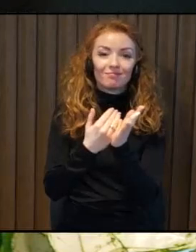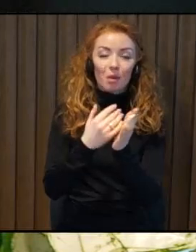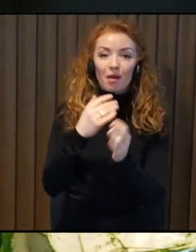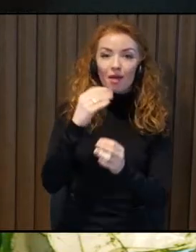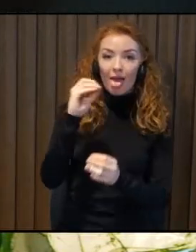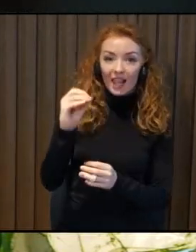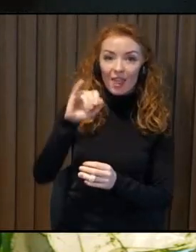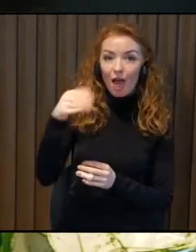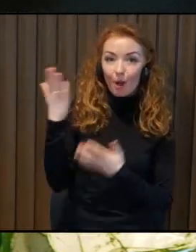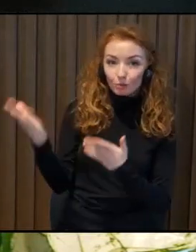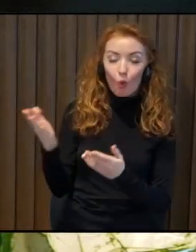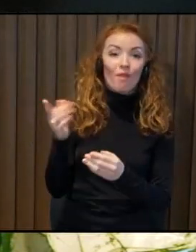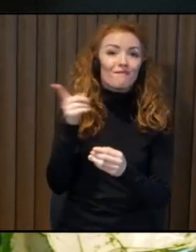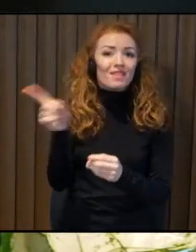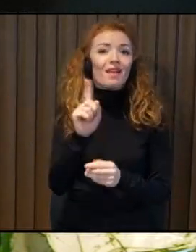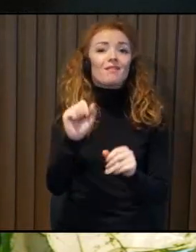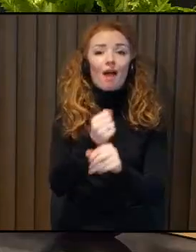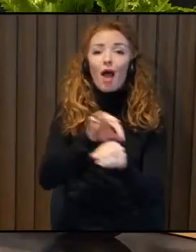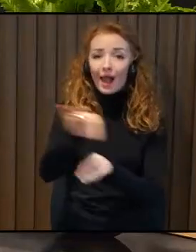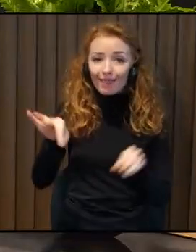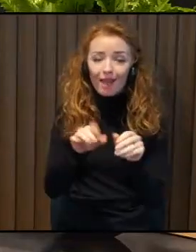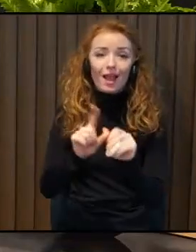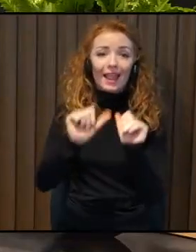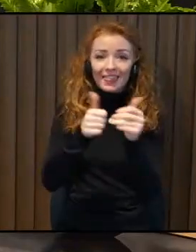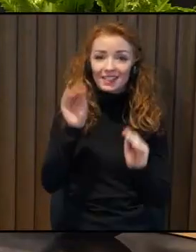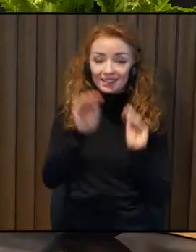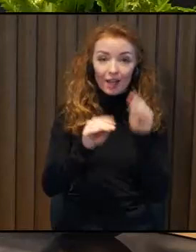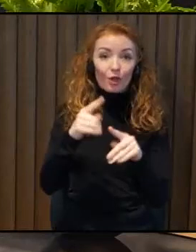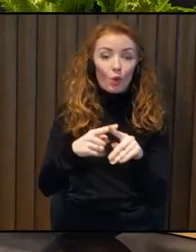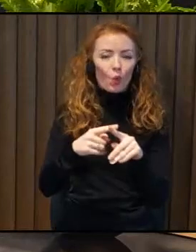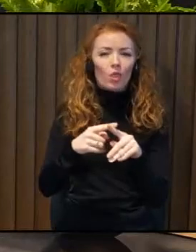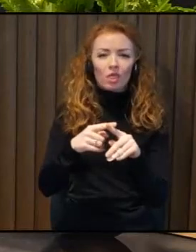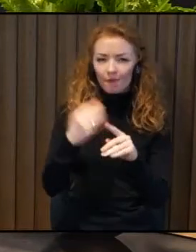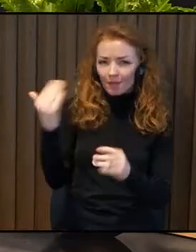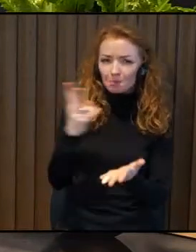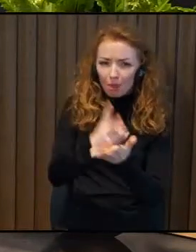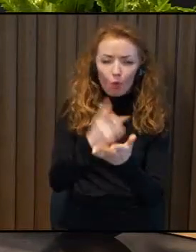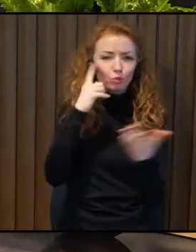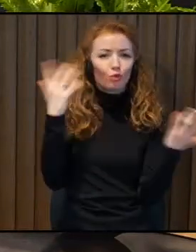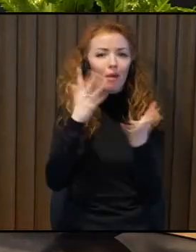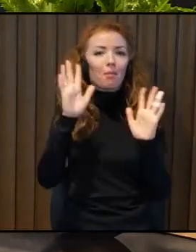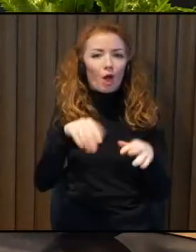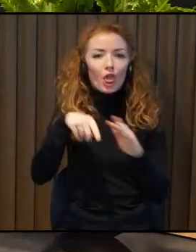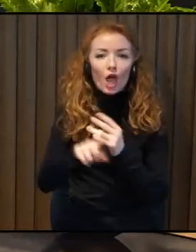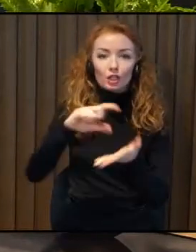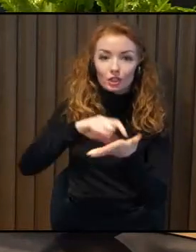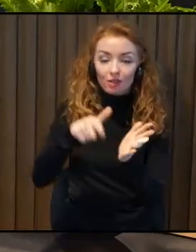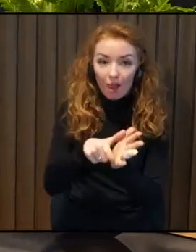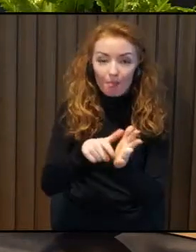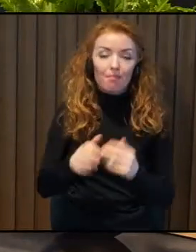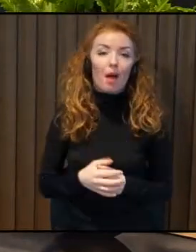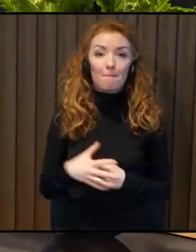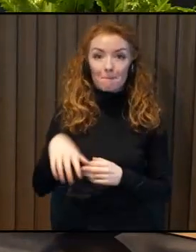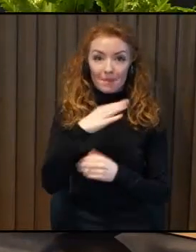Please, you are also a designer, not only an architect. So you are thinking about more about